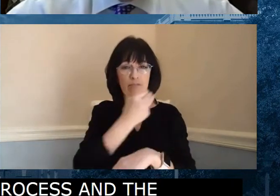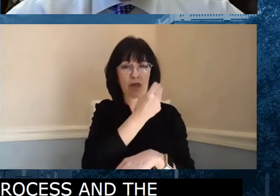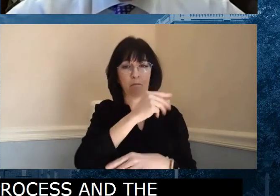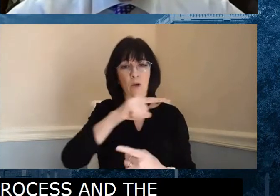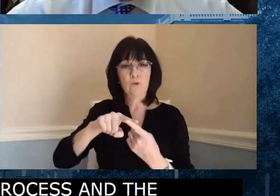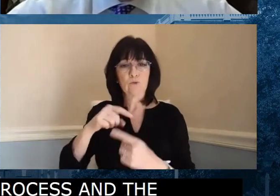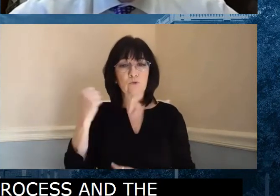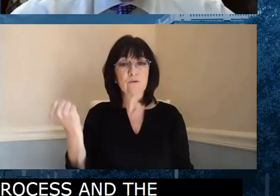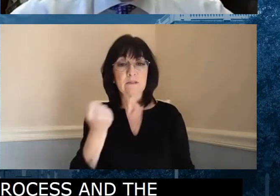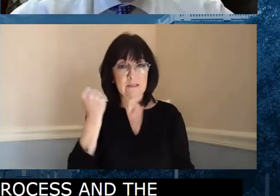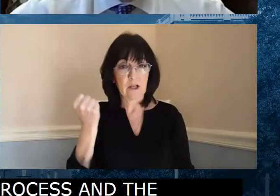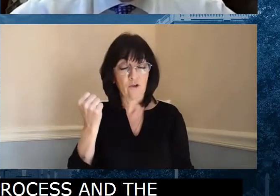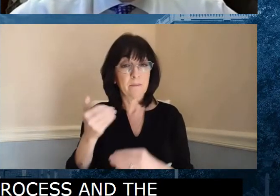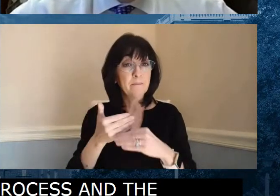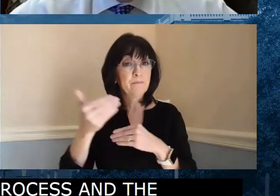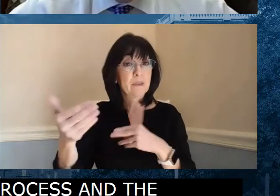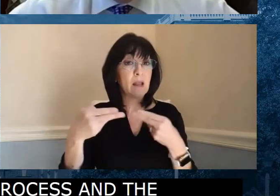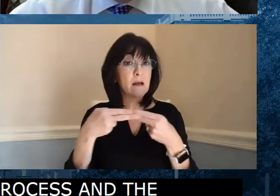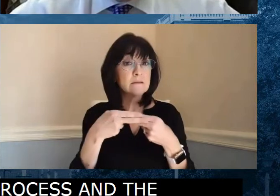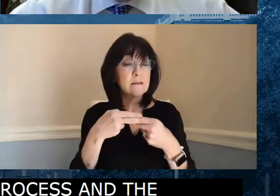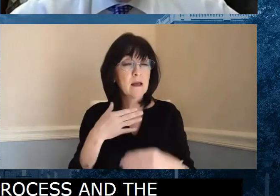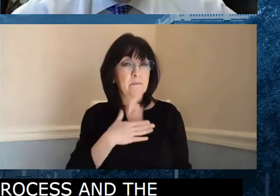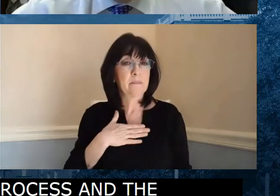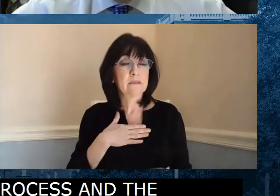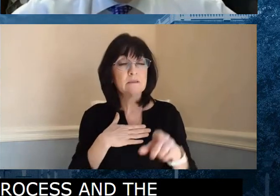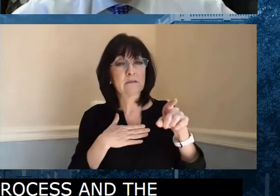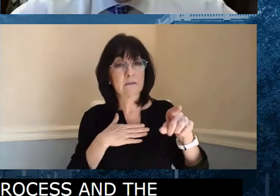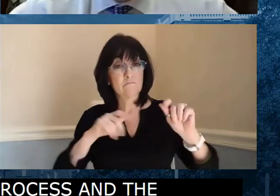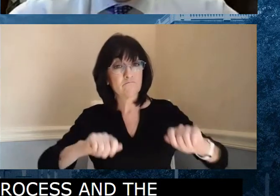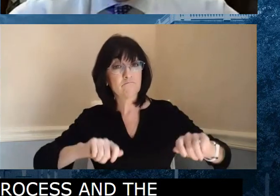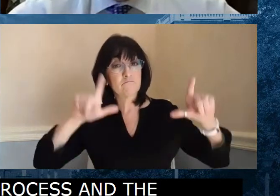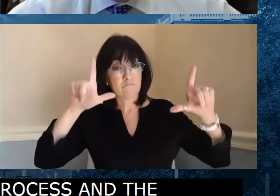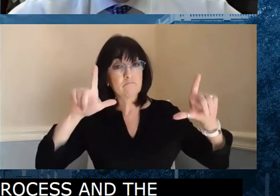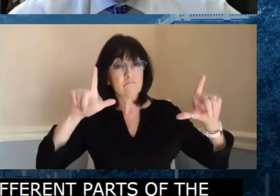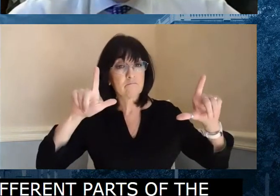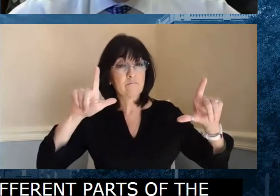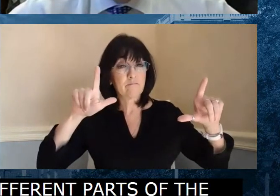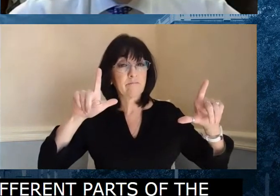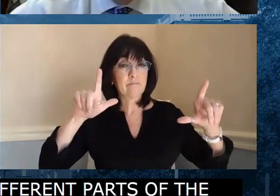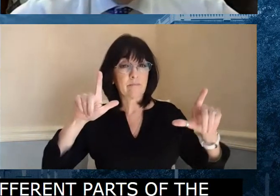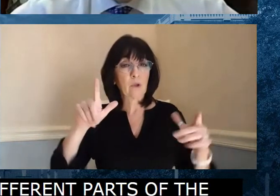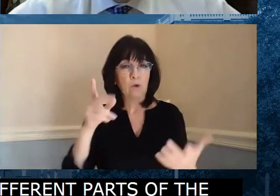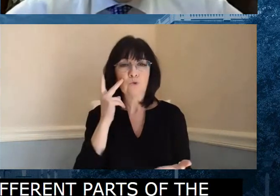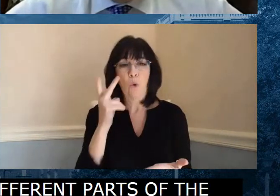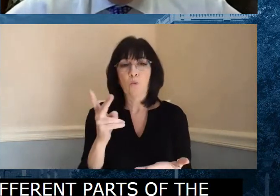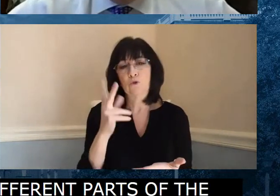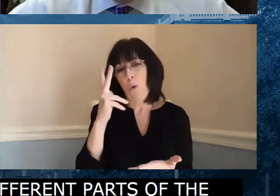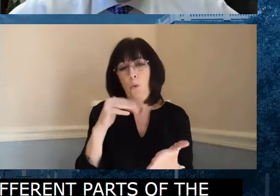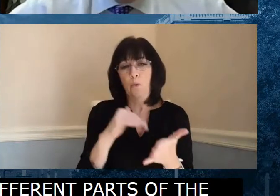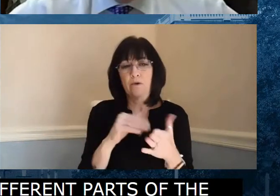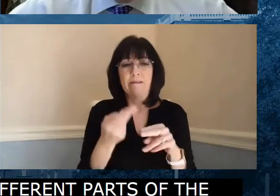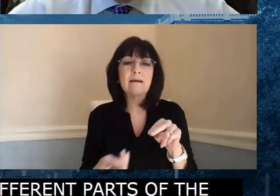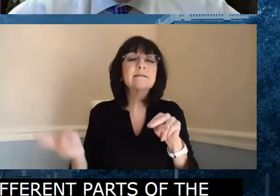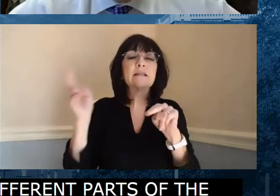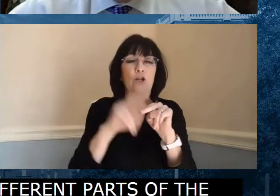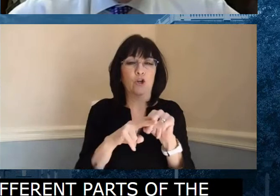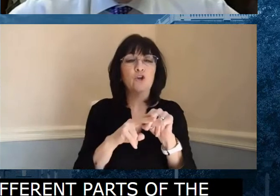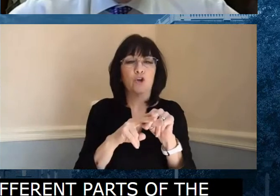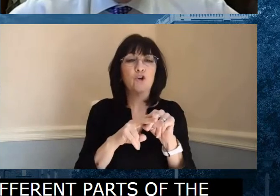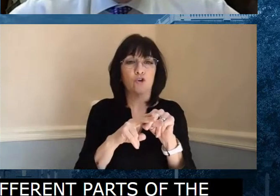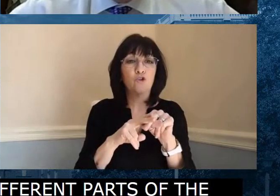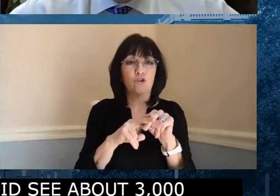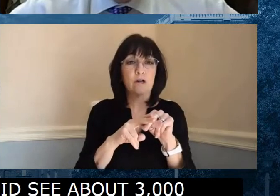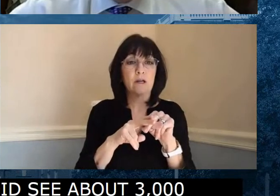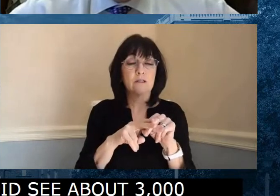can I go to the next slide, please? So yeah, we did see about 3,000 increase, which pretty strong, about 10%.